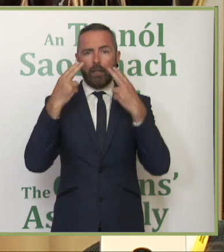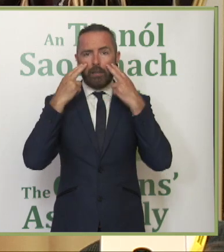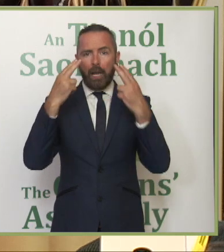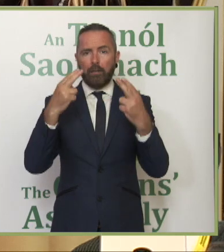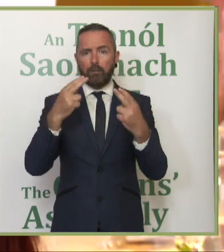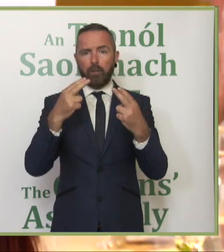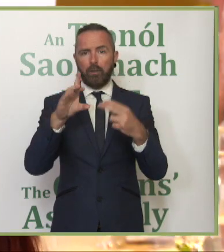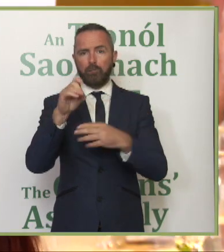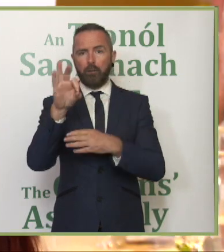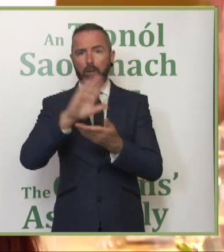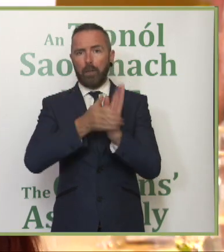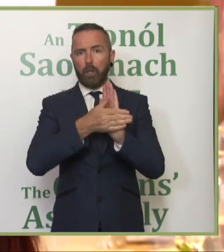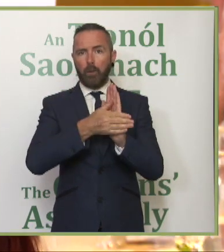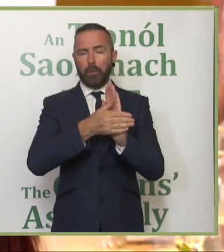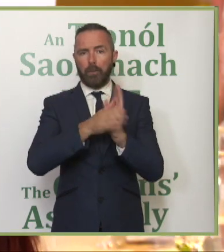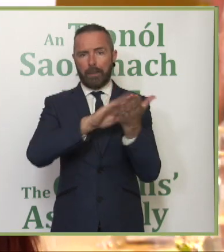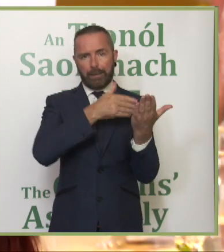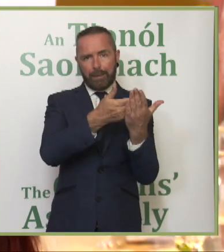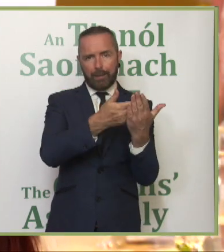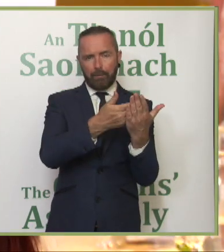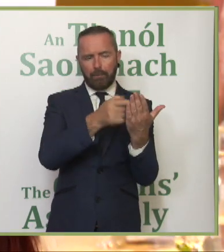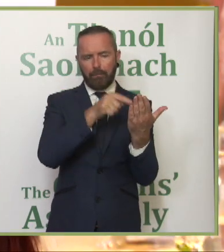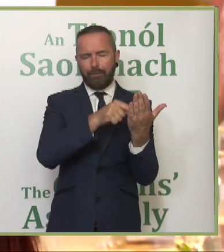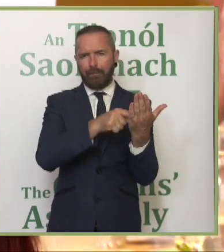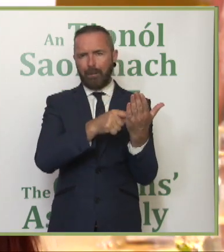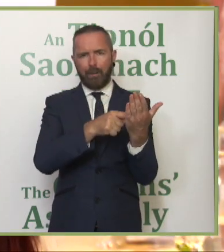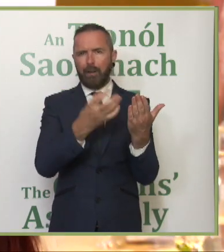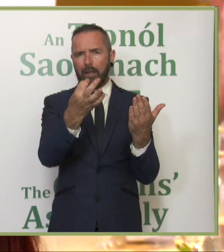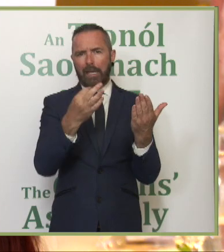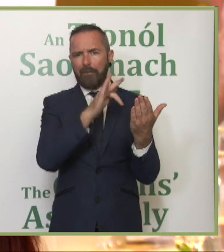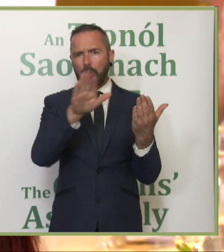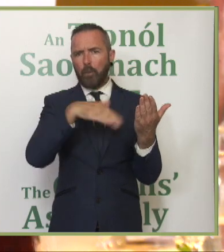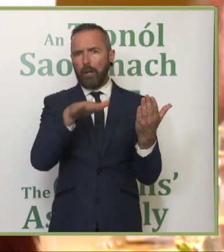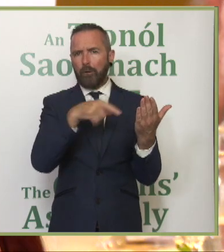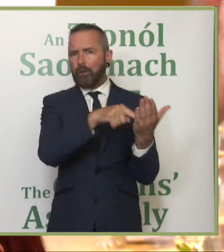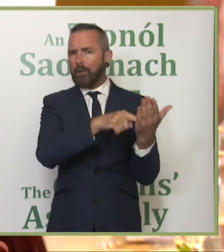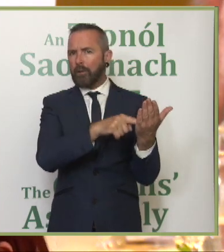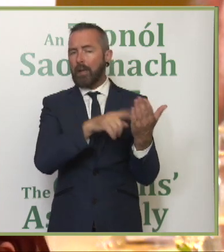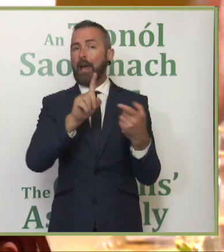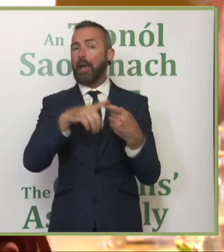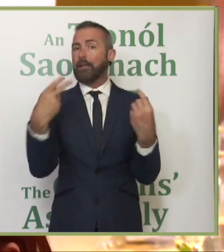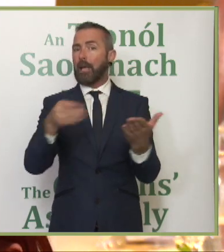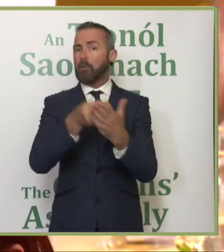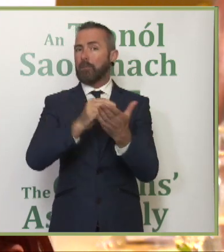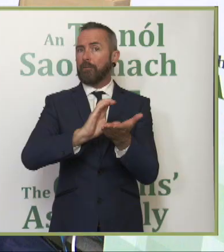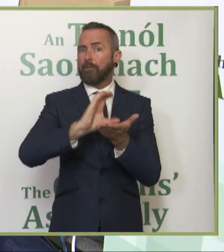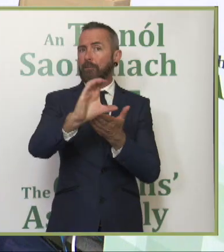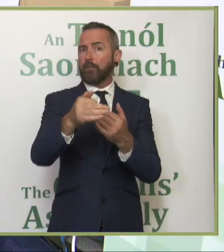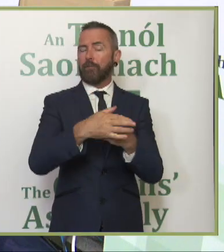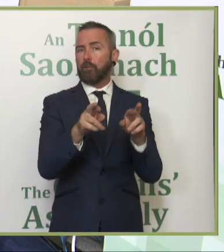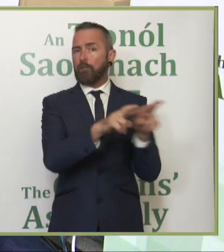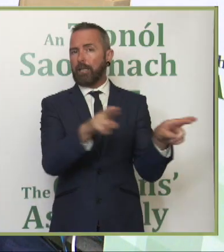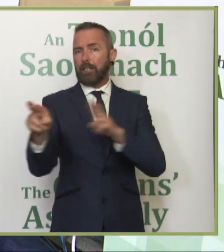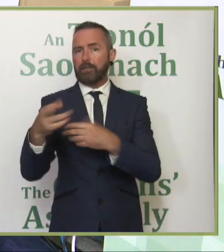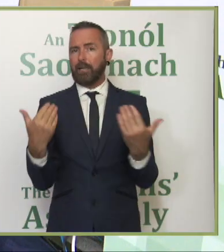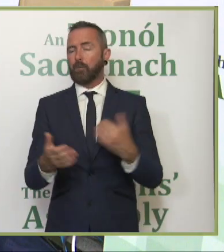where would that drug be sourced from? And can we regulate that? Can we fund the regulation of that?